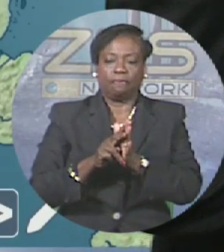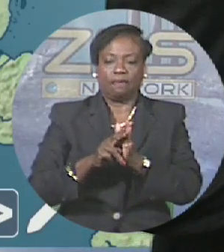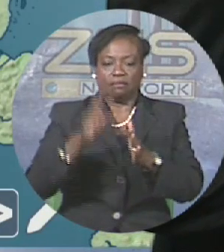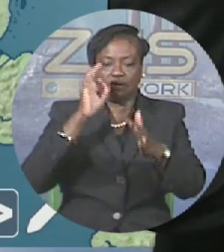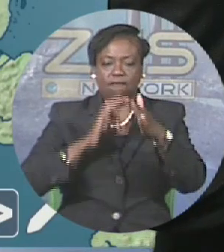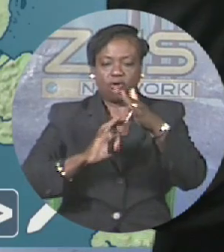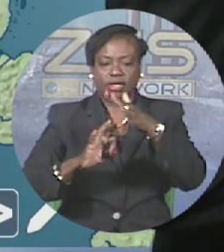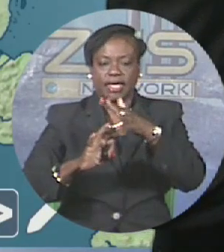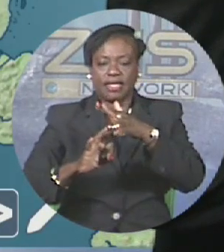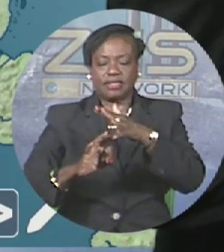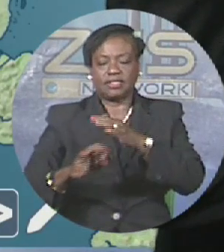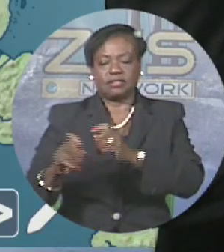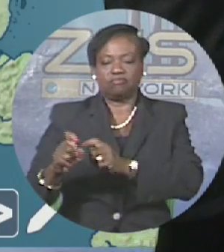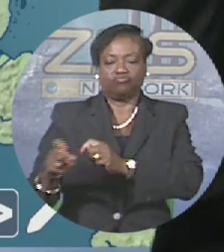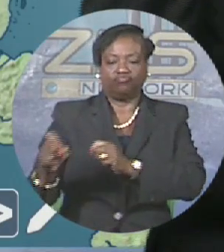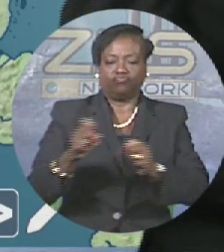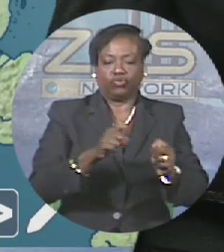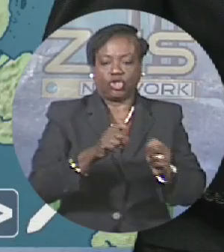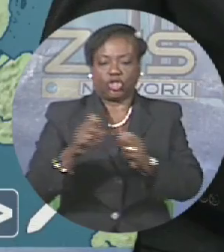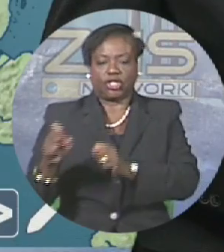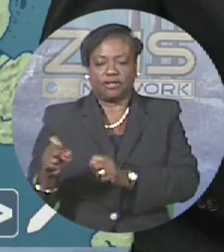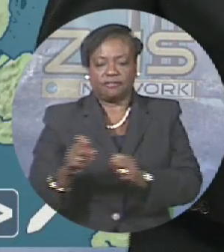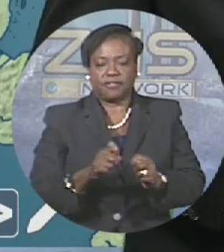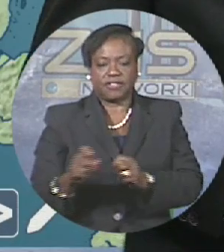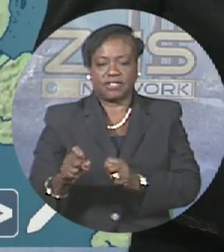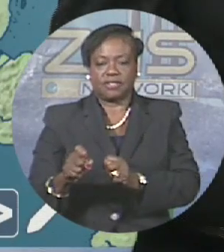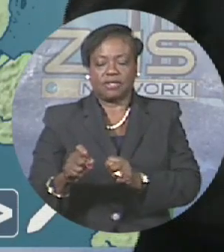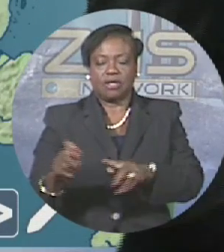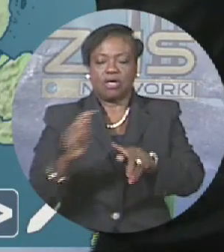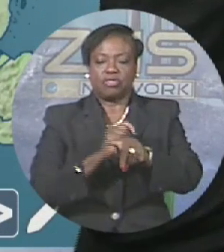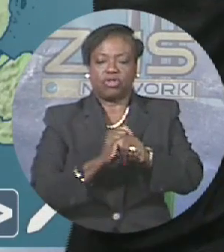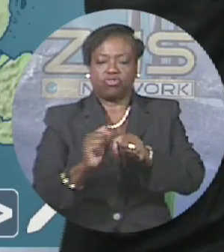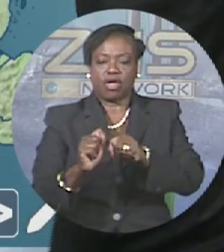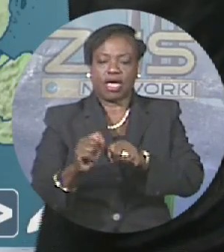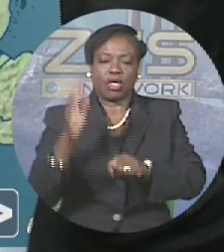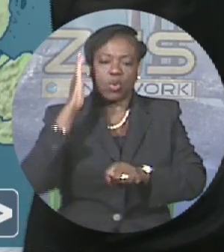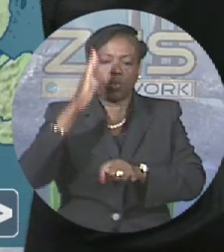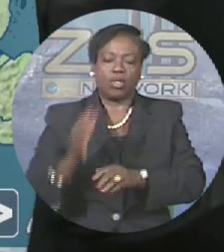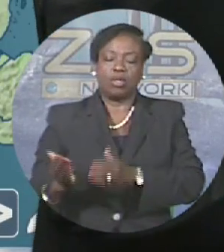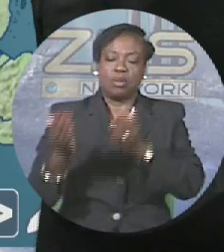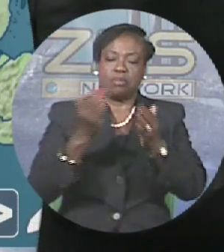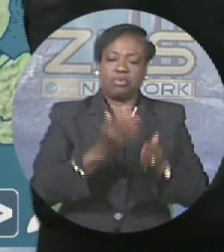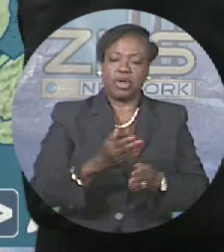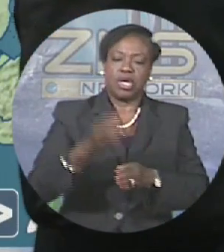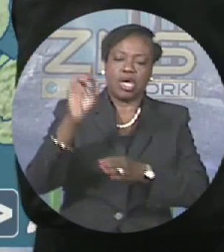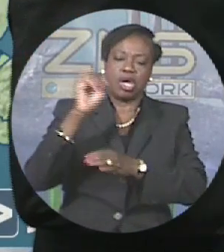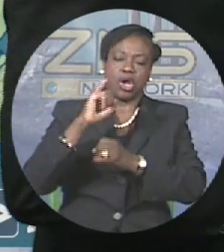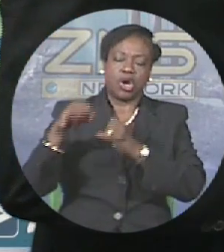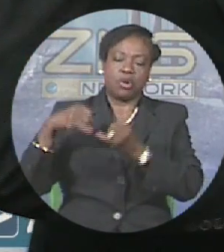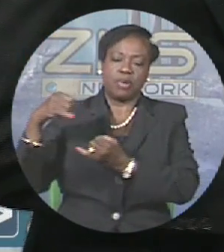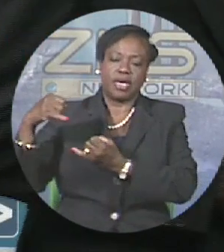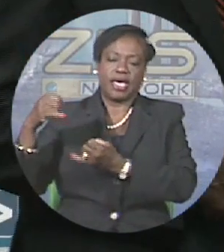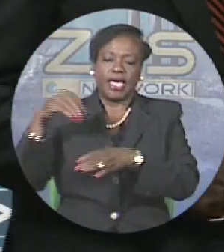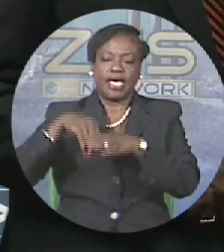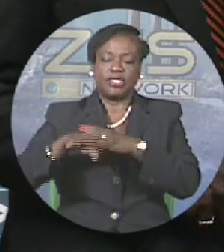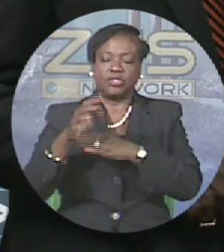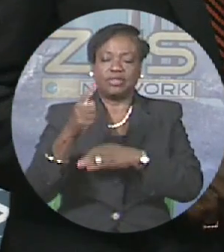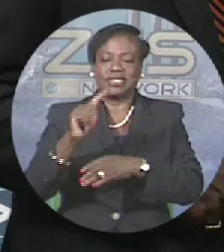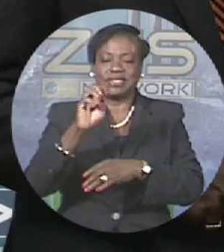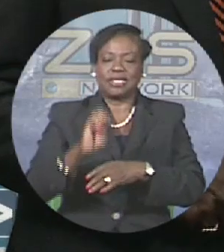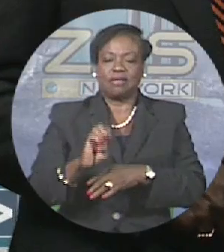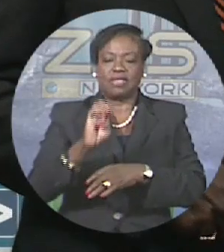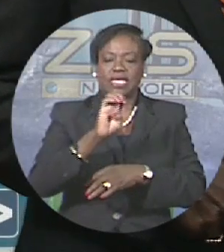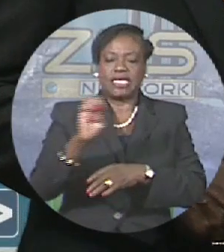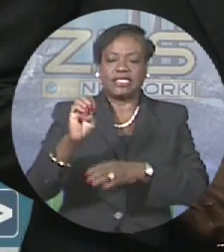we anticipate towards the west-northwest, that track will bring Irma into the southeast Bahamas, at least the center of